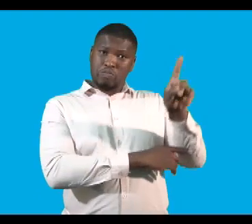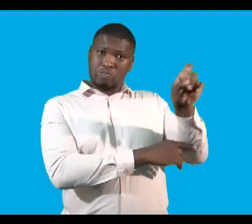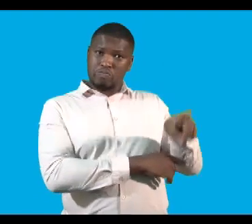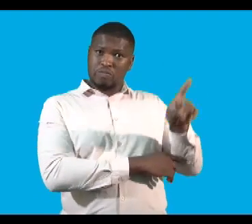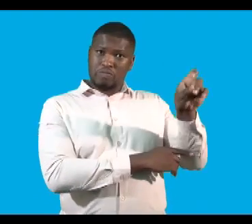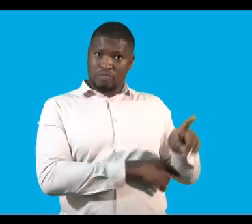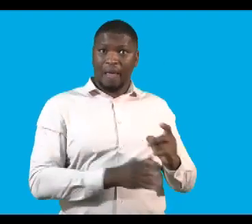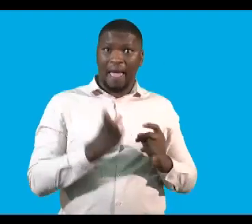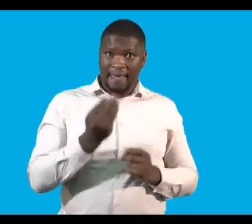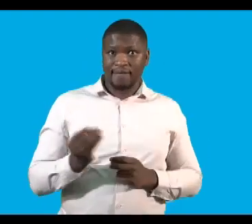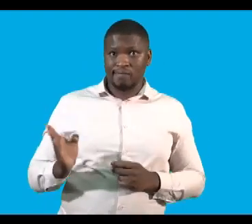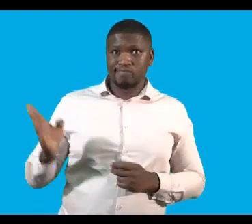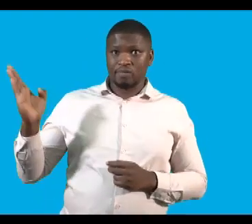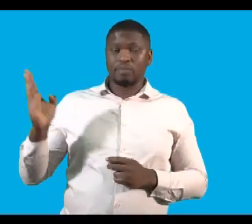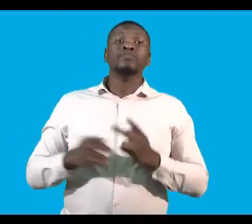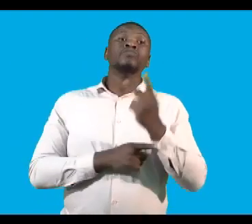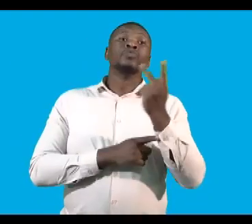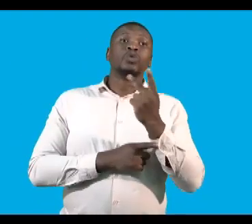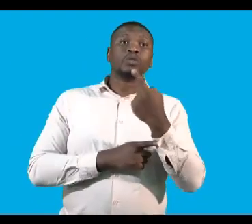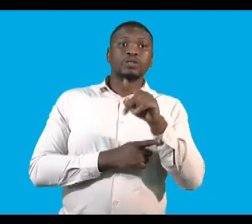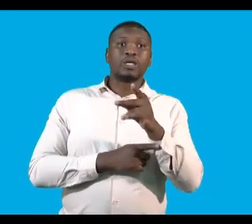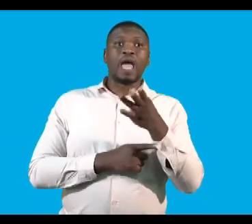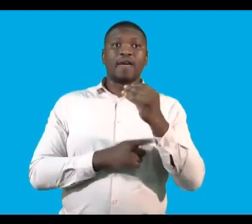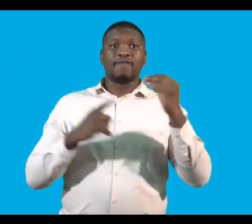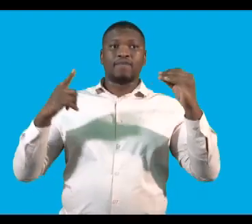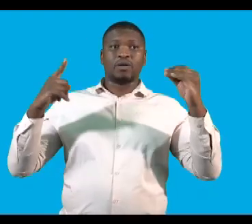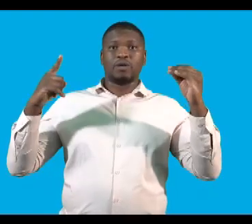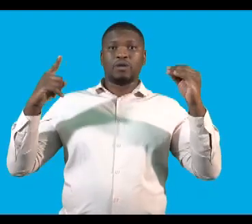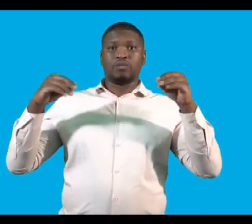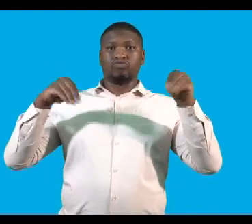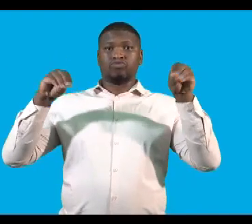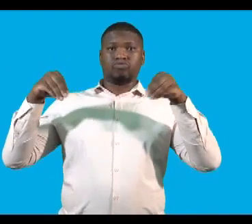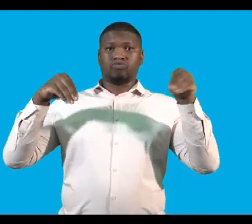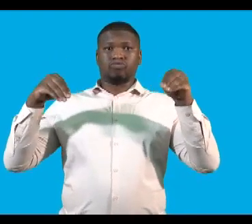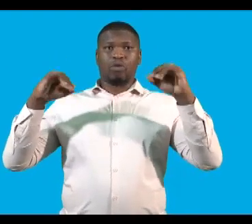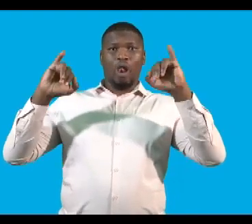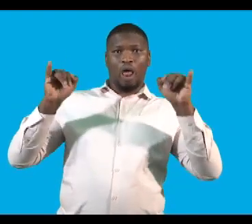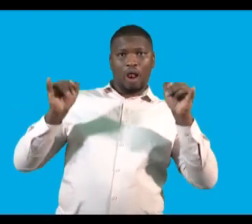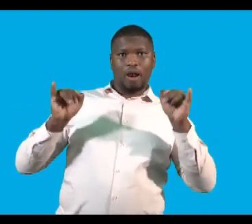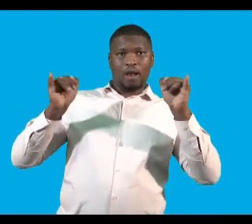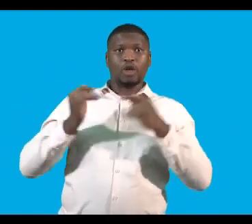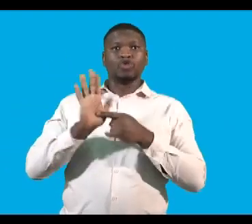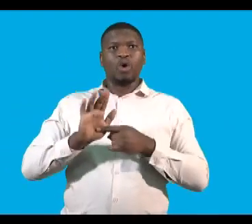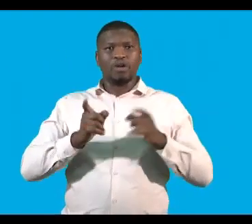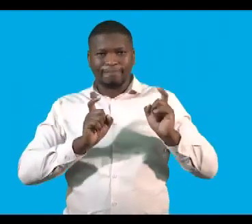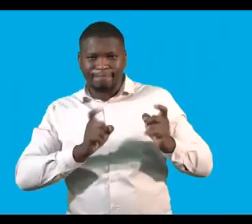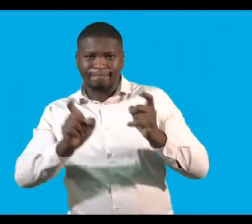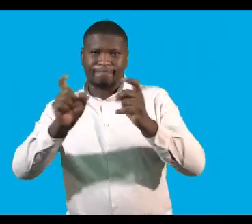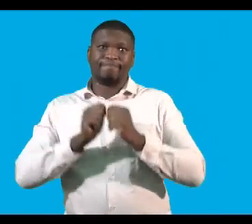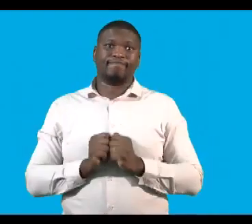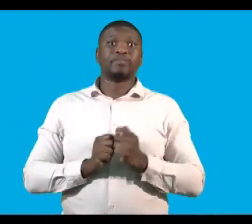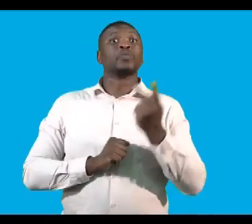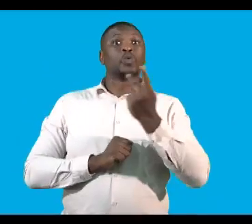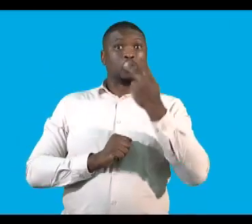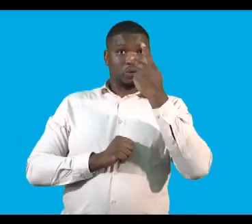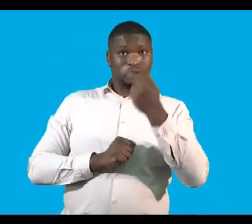the right-hand side, you can see there are movement lines showing the speed and the action. Then the setting and